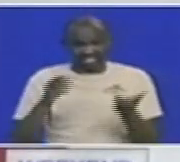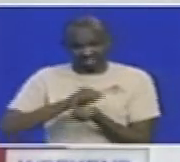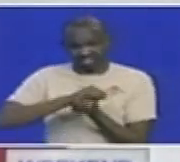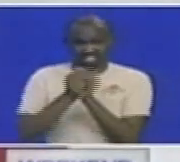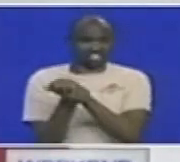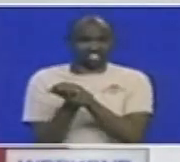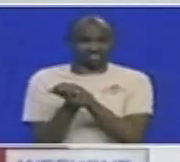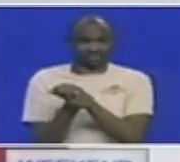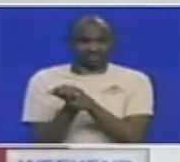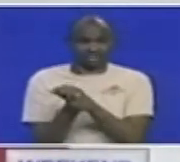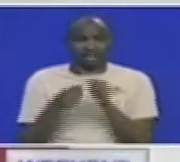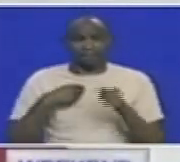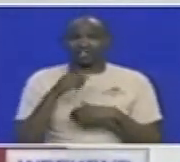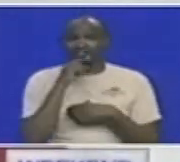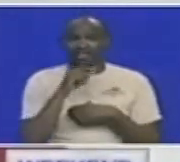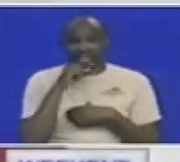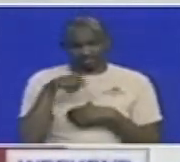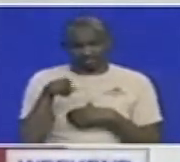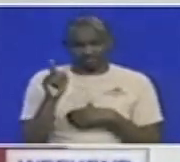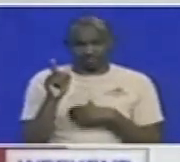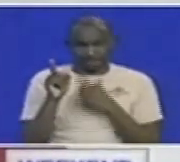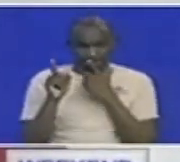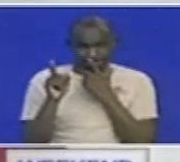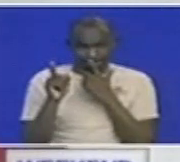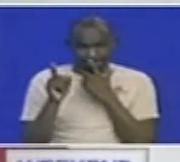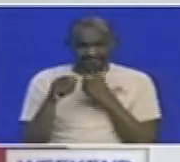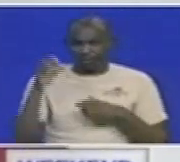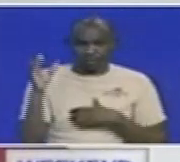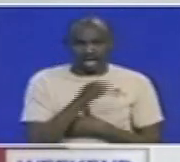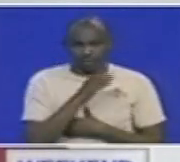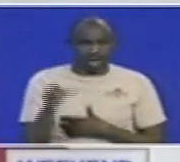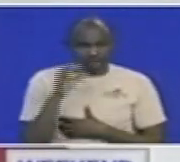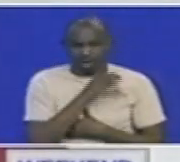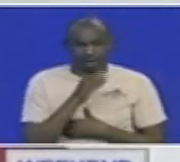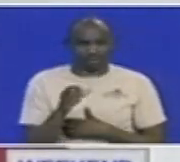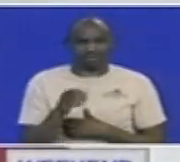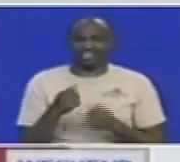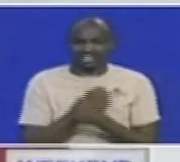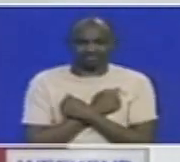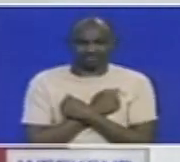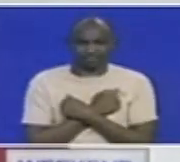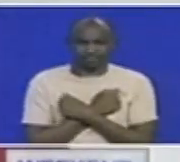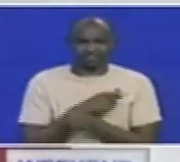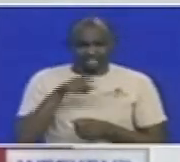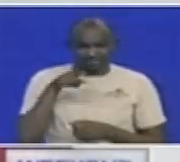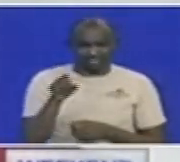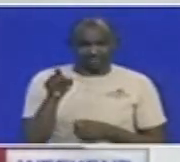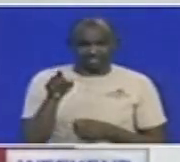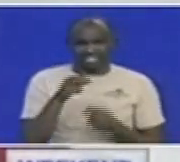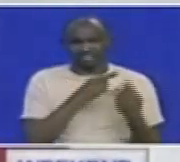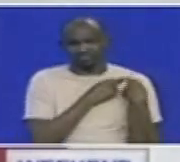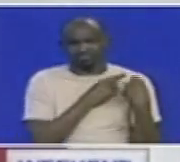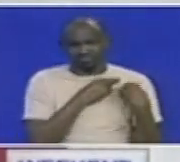different turn. My father was a drunkard and he was not providing